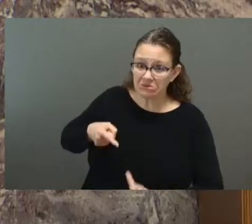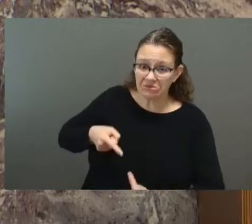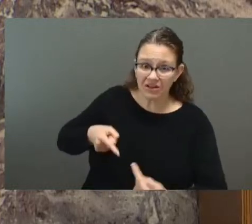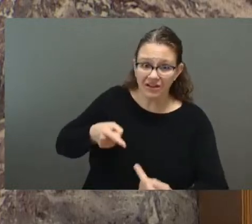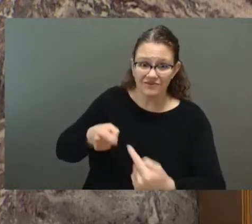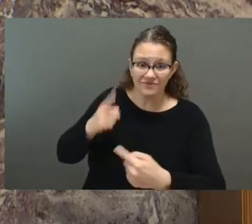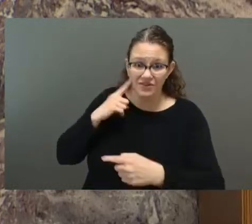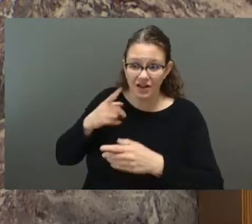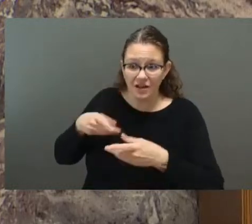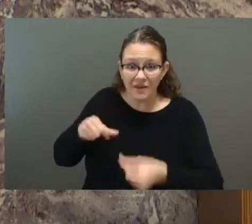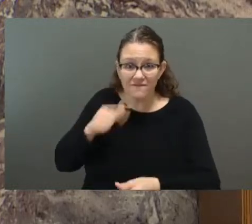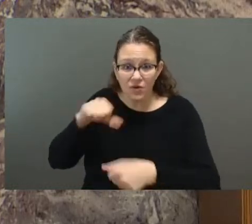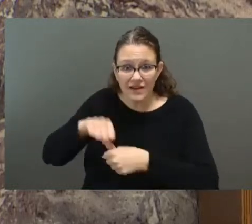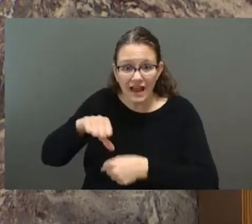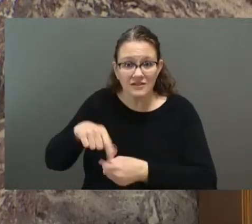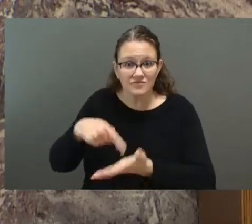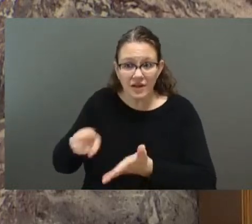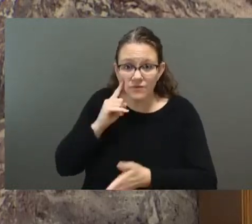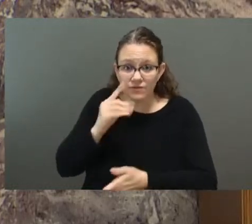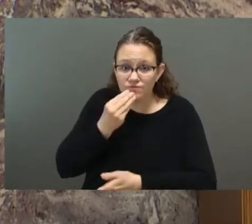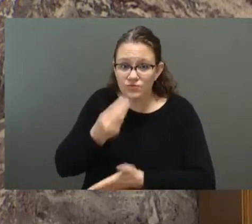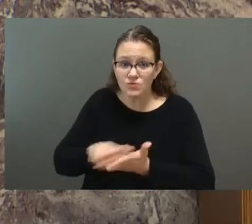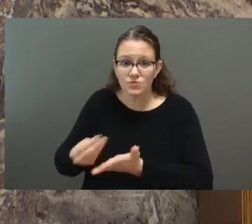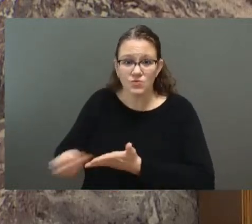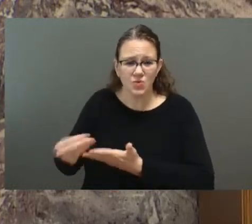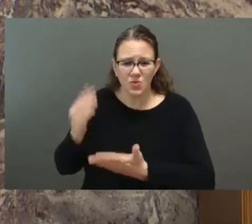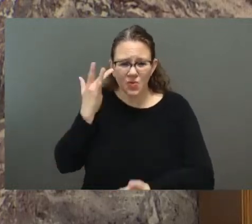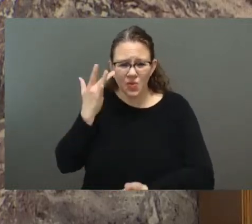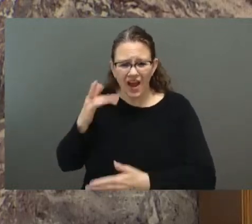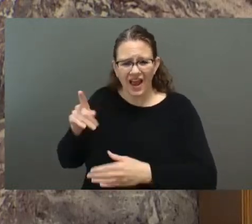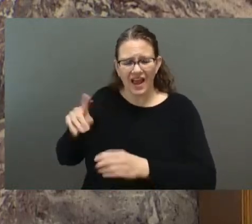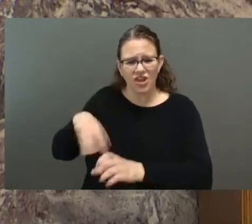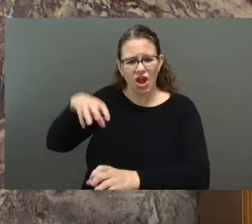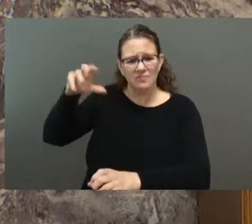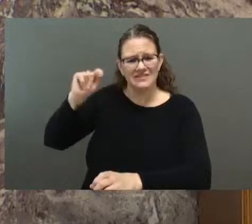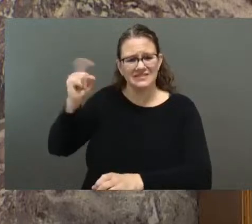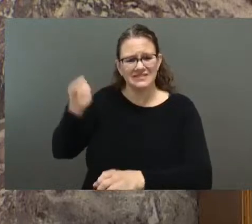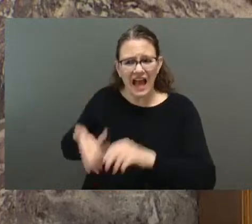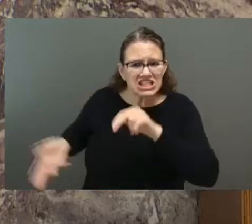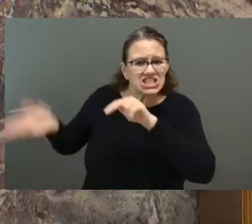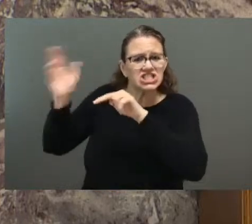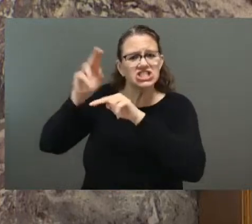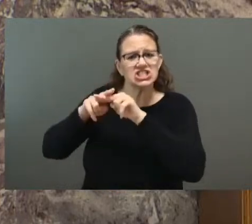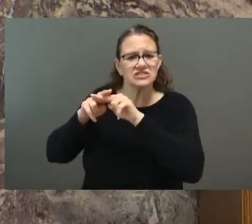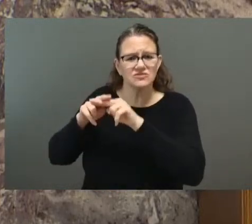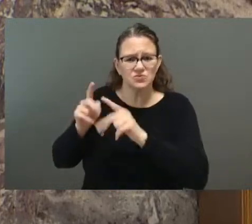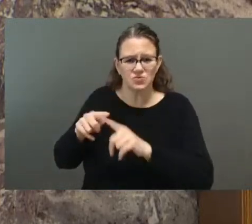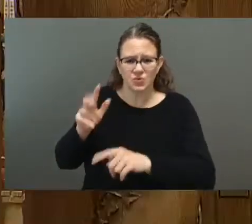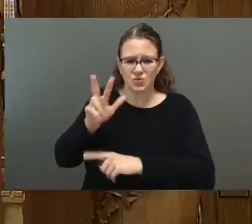carbon tax to 38 cents a litre and utterly failing to reduce emissions?